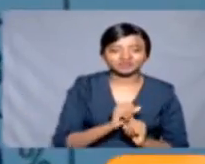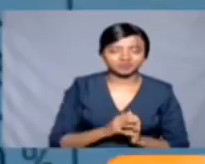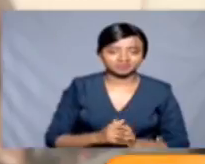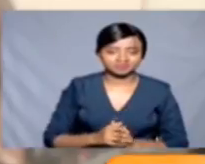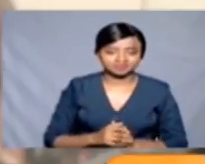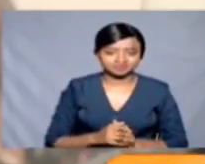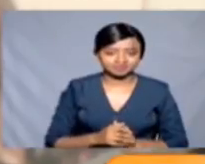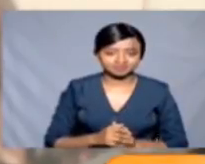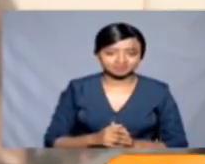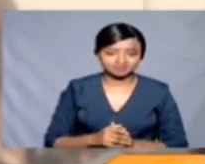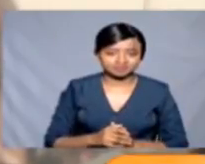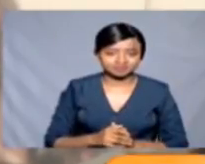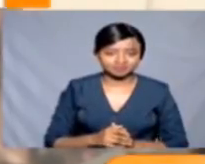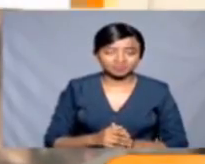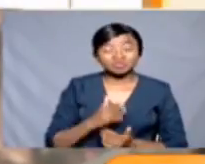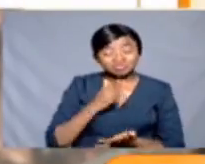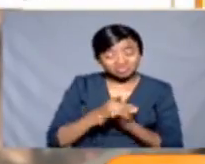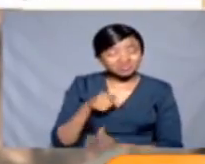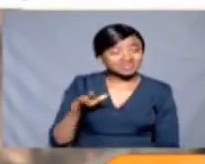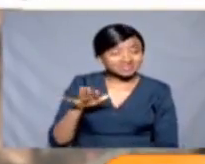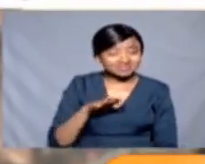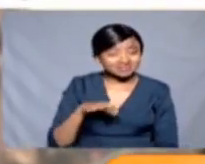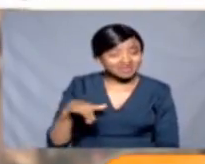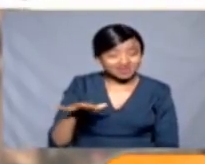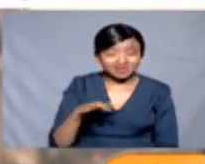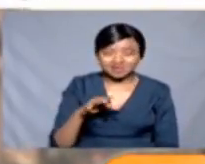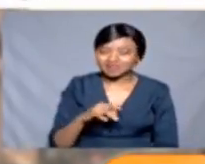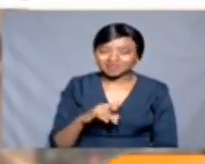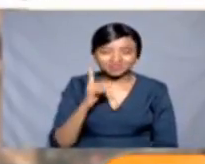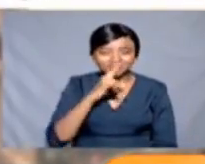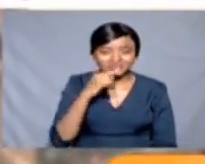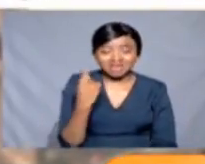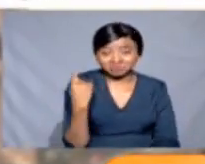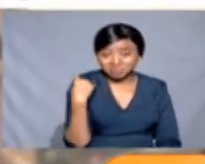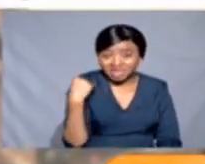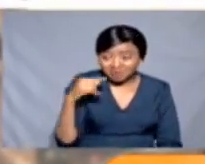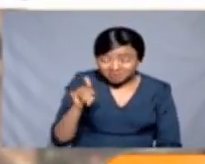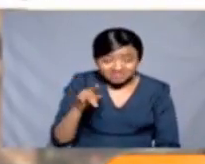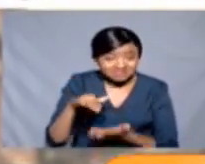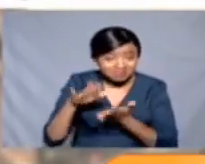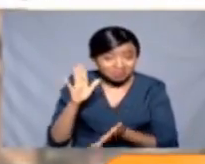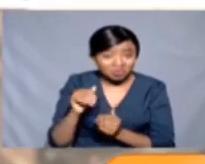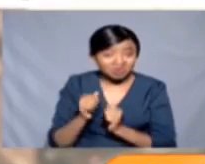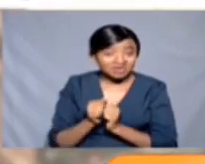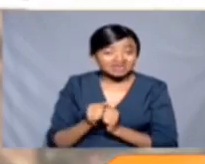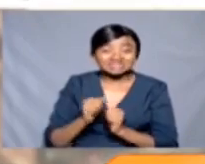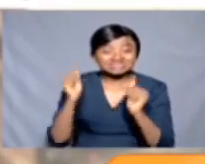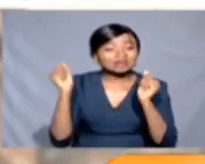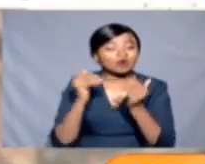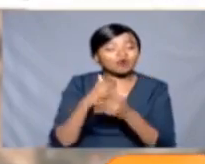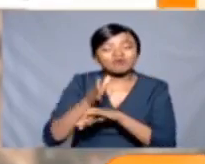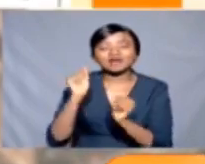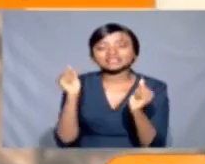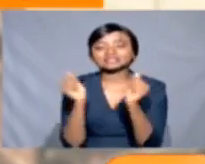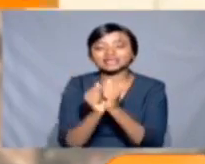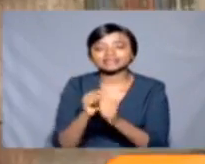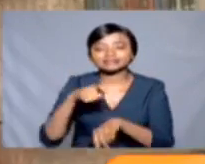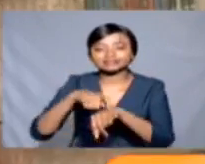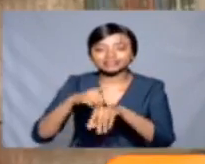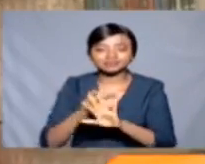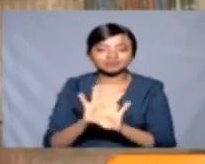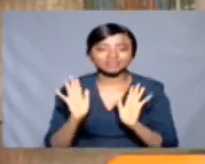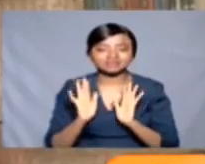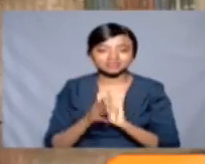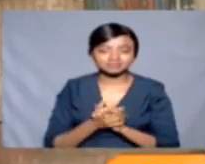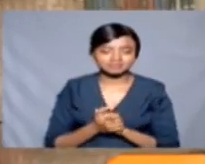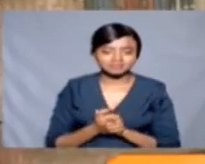or less. These are very hazardous values. They are over 10 times the recommended limits.